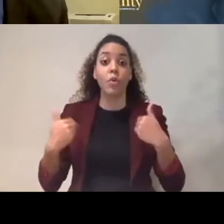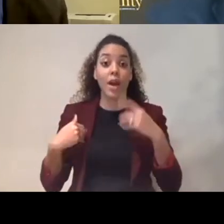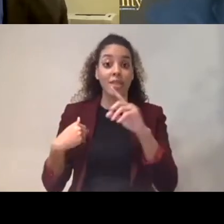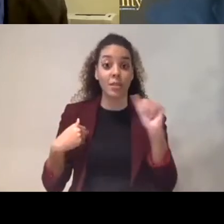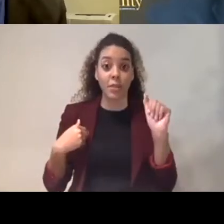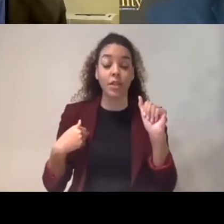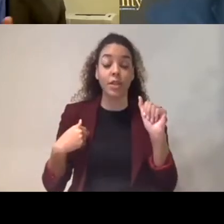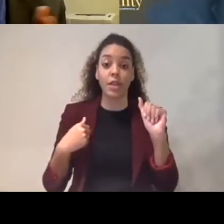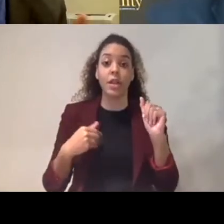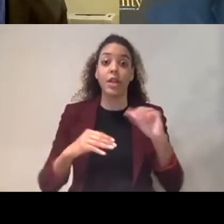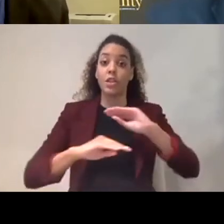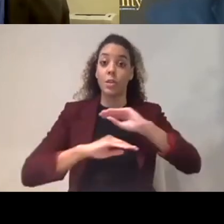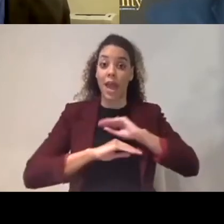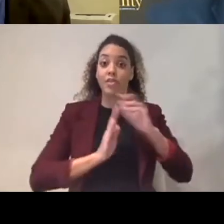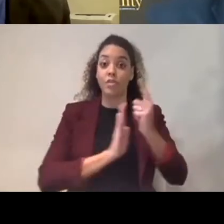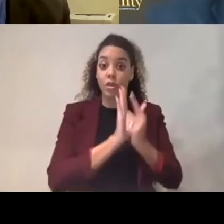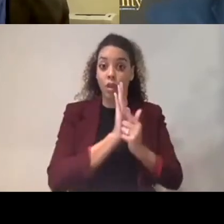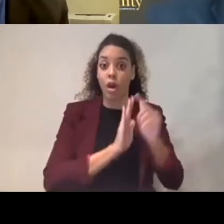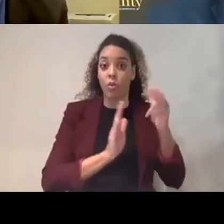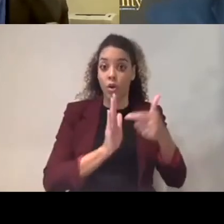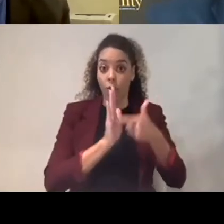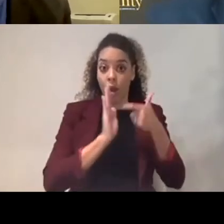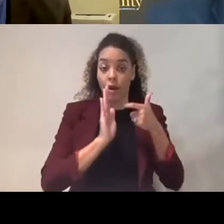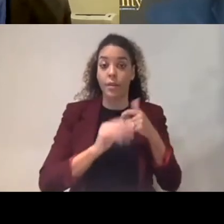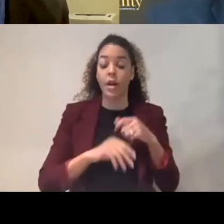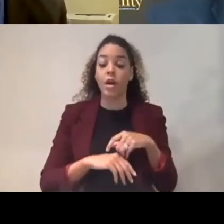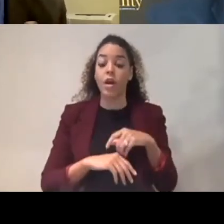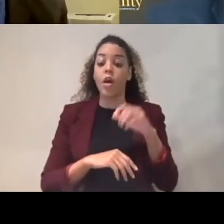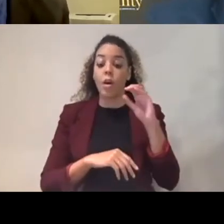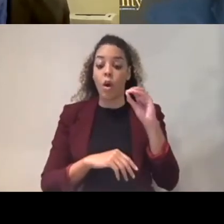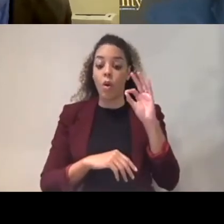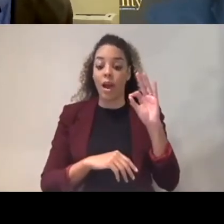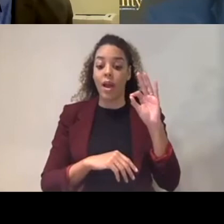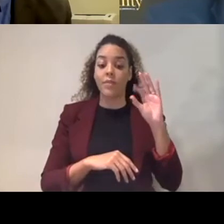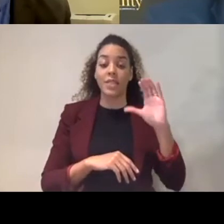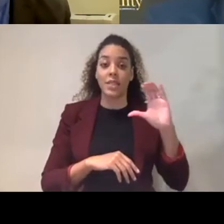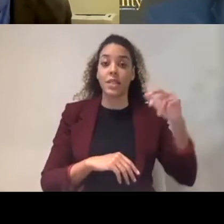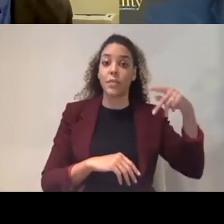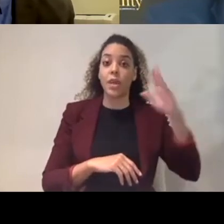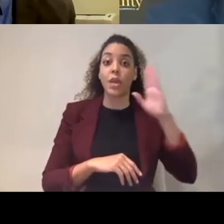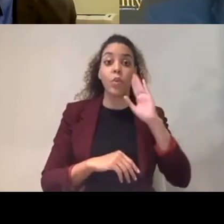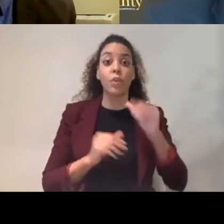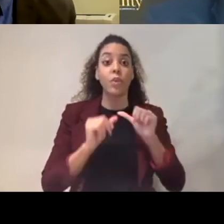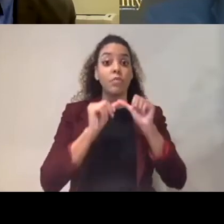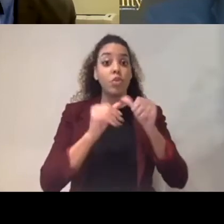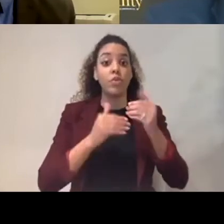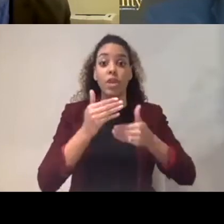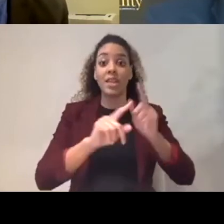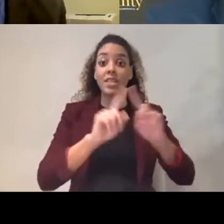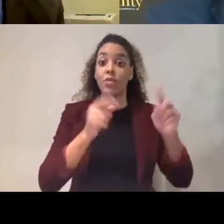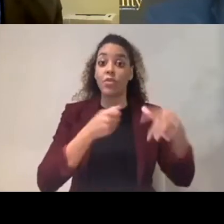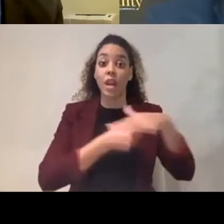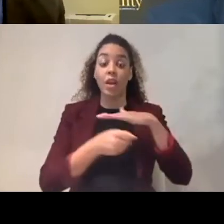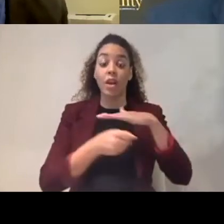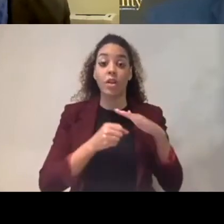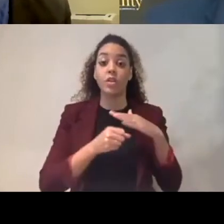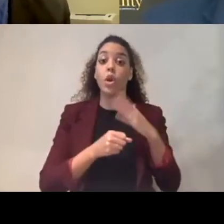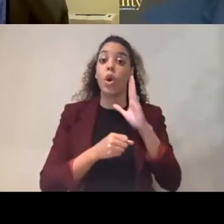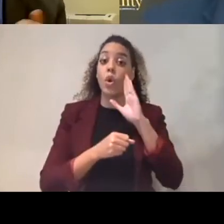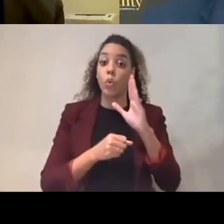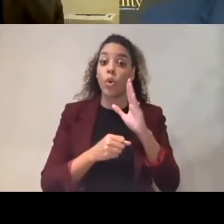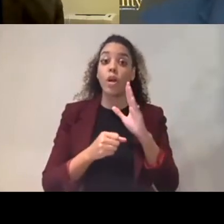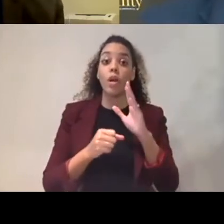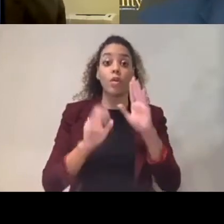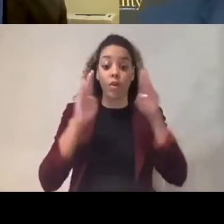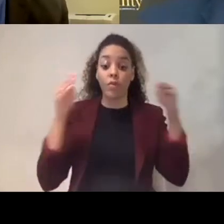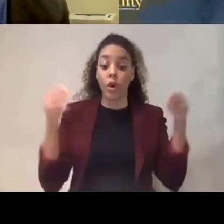beyond that. OFCCP is going to be moving into new areas. We're going to be looking at compensation and promotion discrimination, as I mentioned,